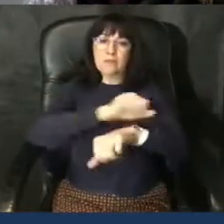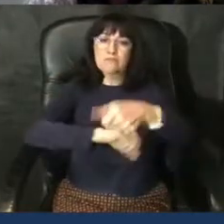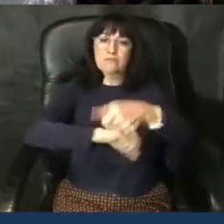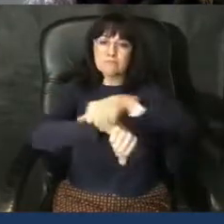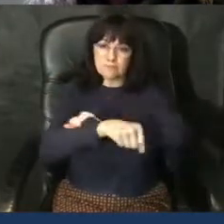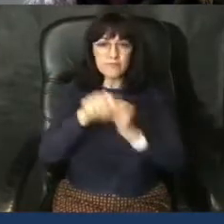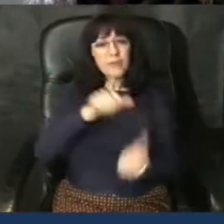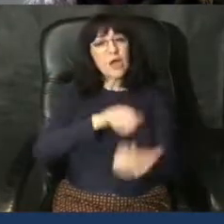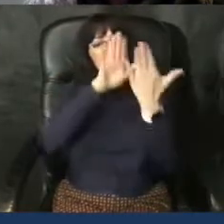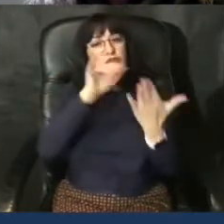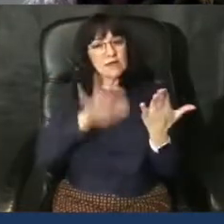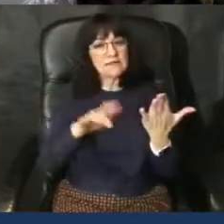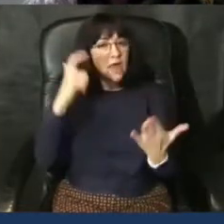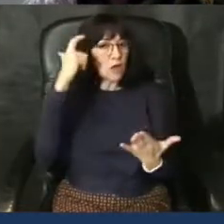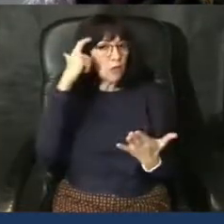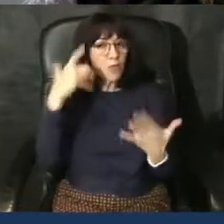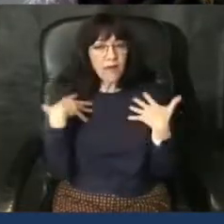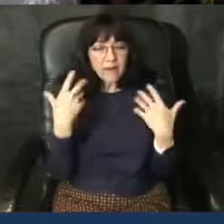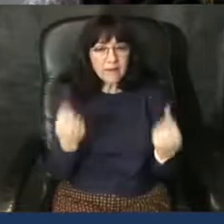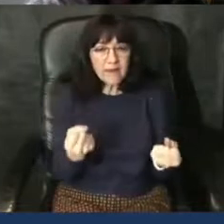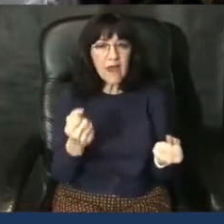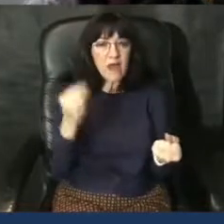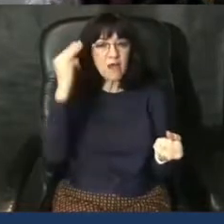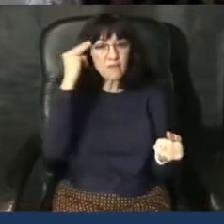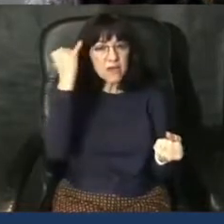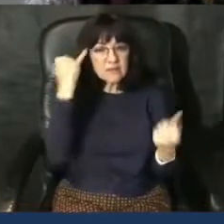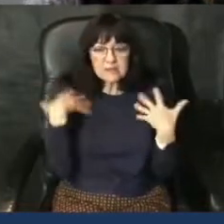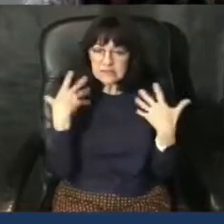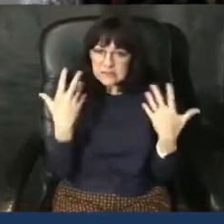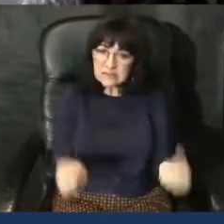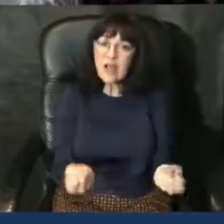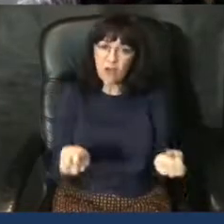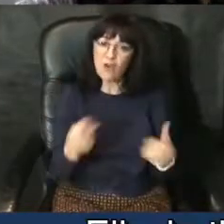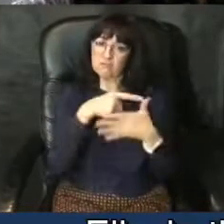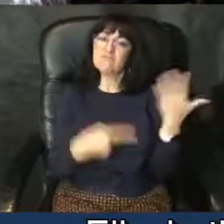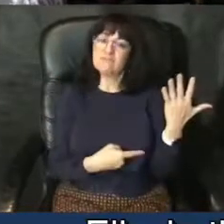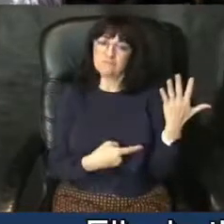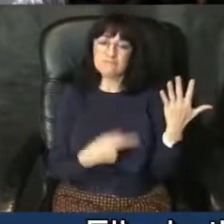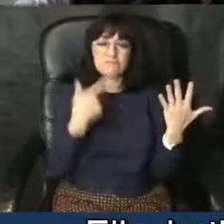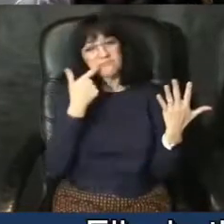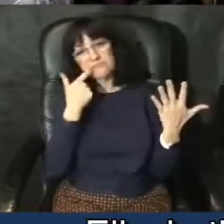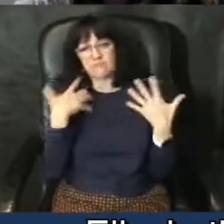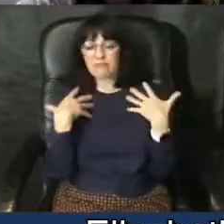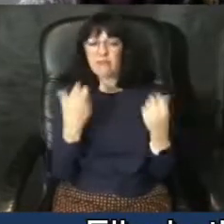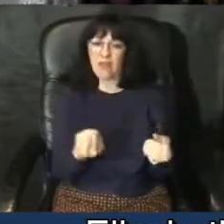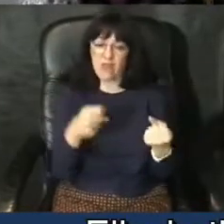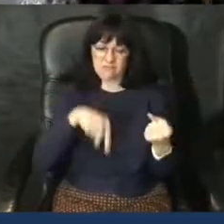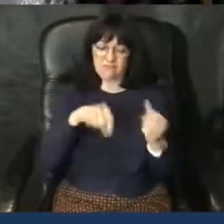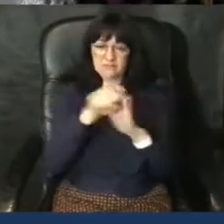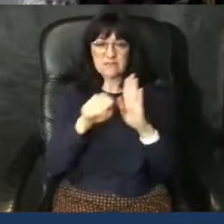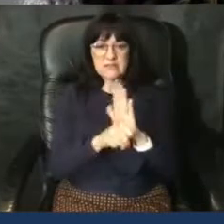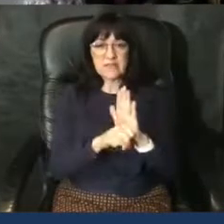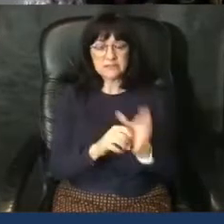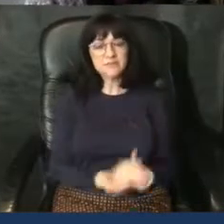and brain health in our state. Great, thank you so much. Elizabeth, let me ask you a little bit about